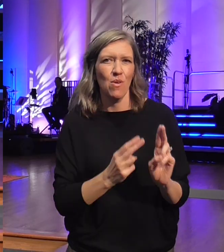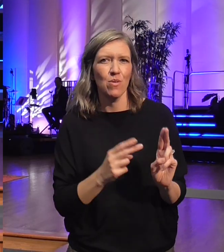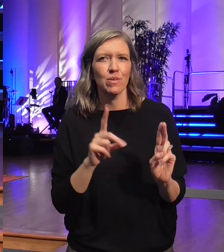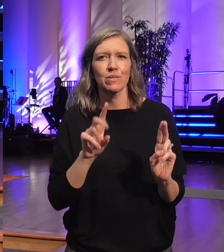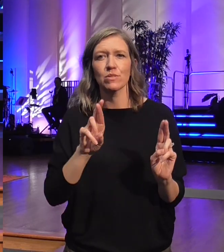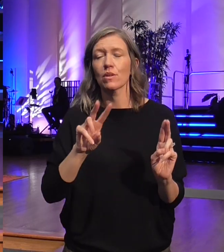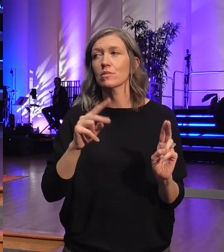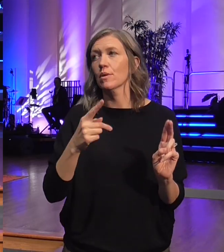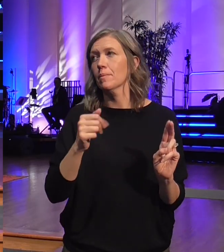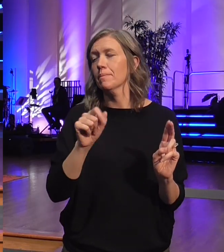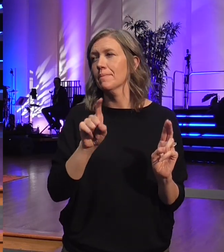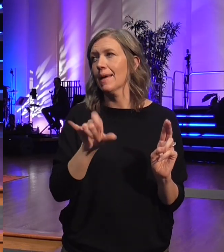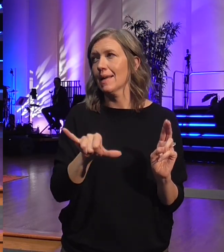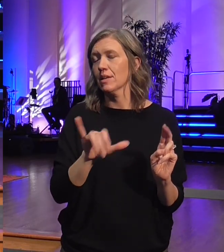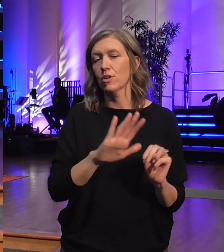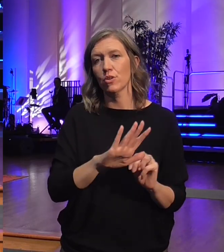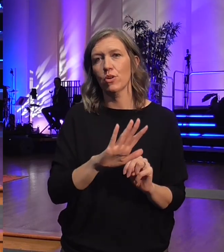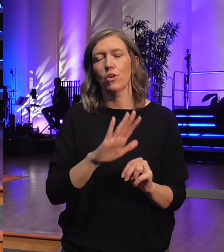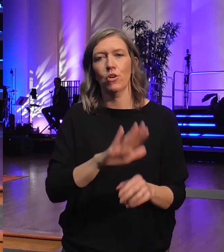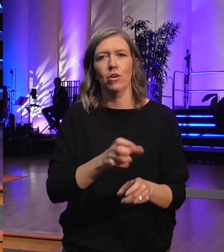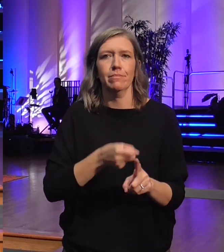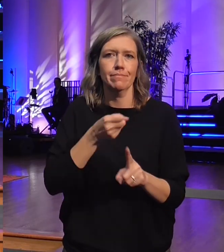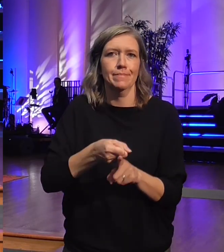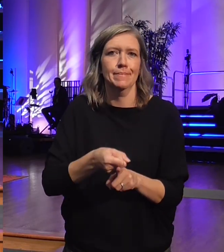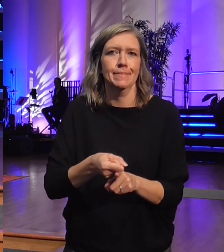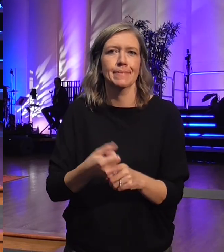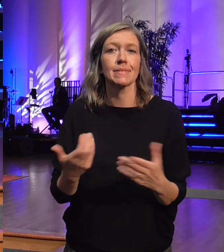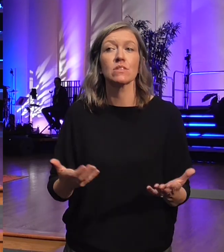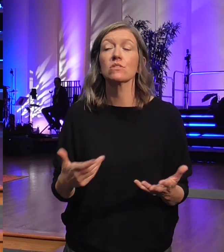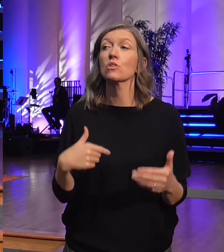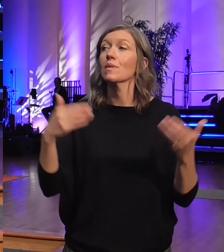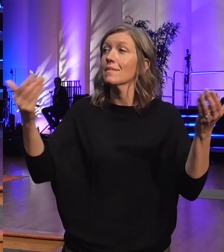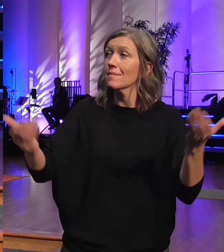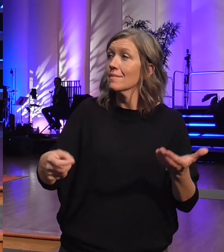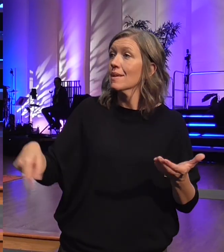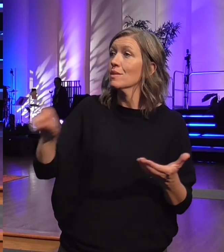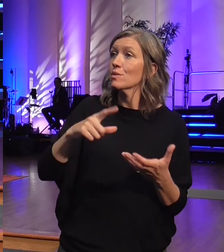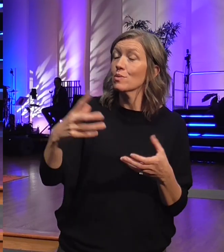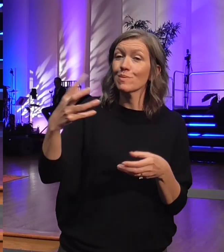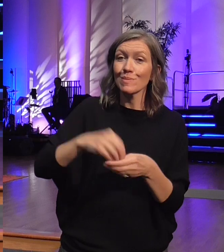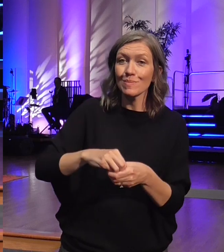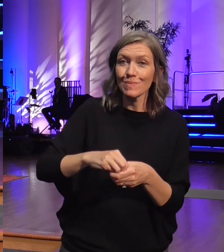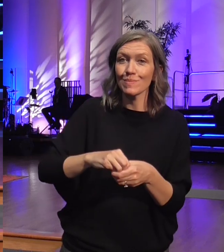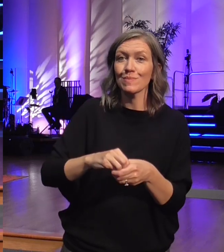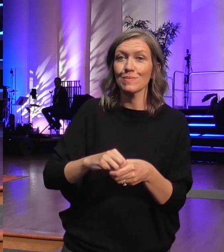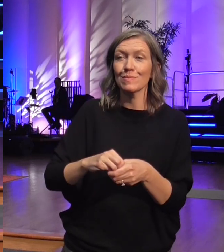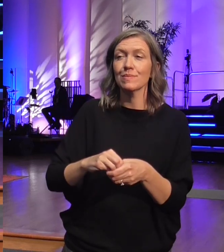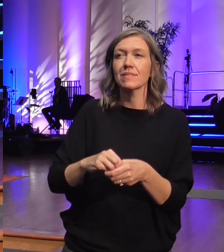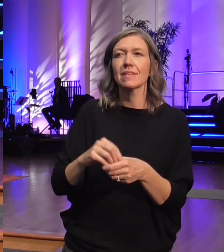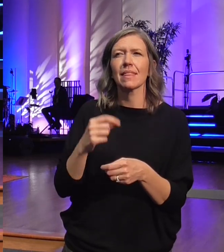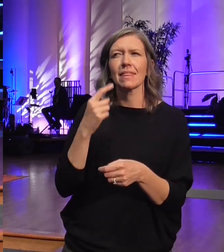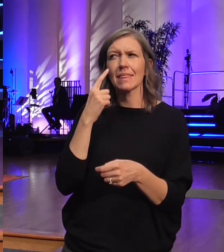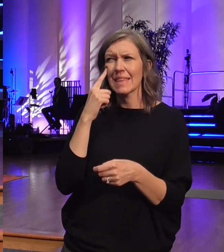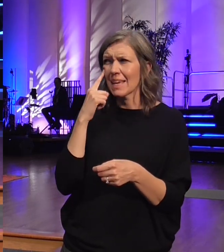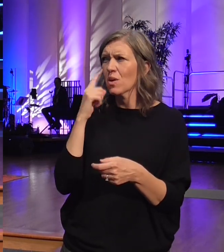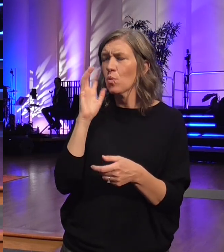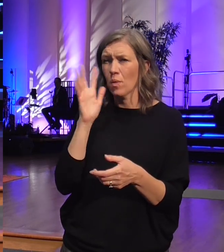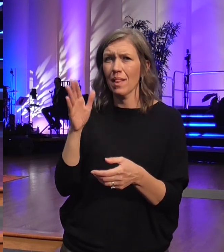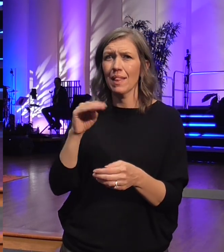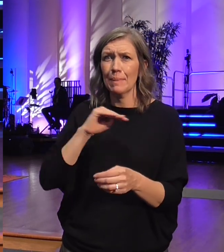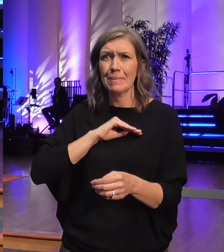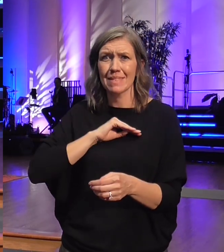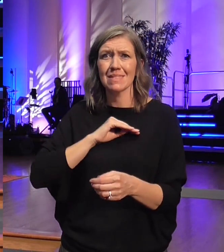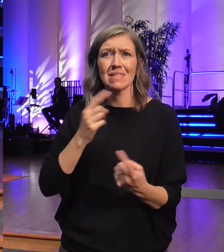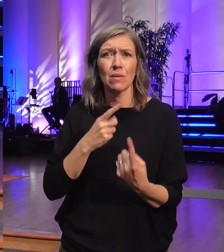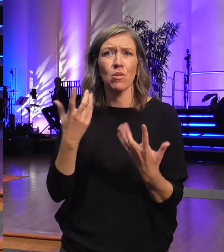Patty and her legacy here. And so I want to invite you to participate in that. And I think we're going to meet at Michelle, because someone already handed